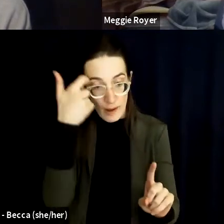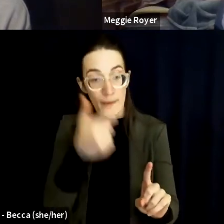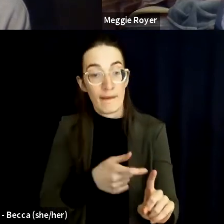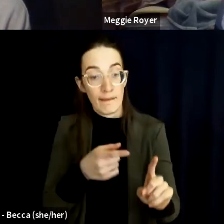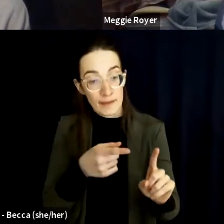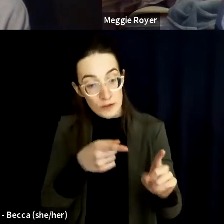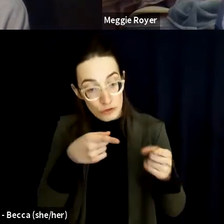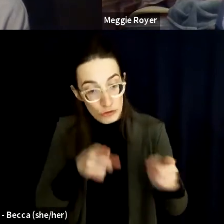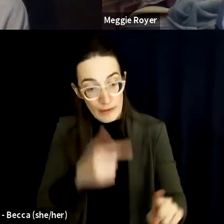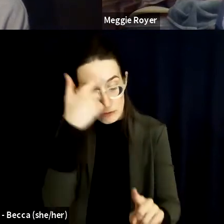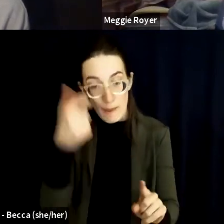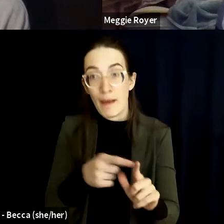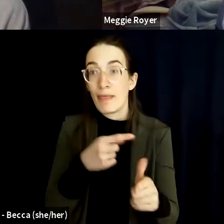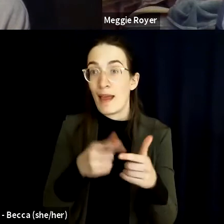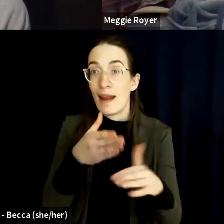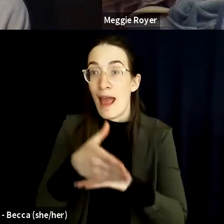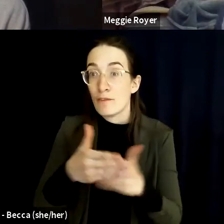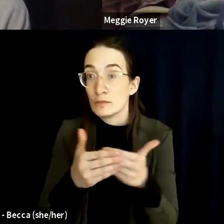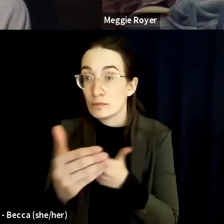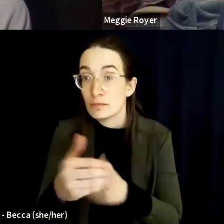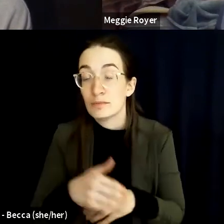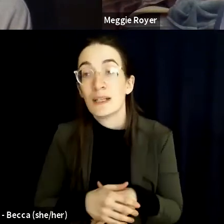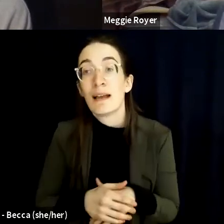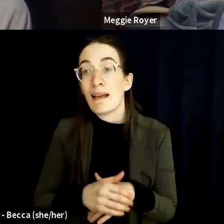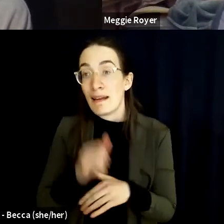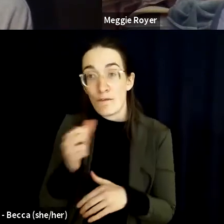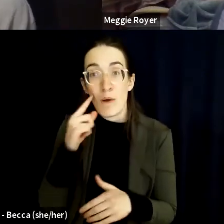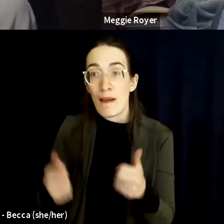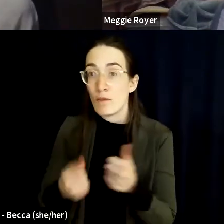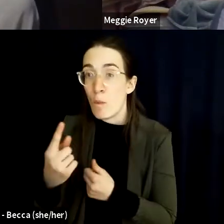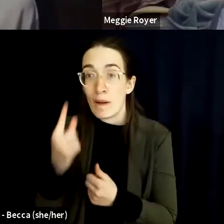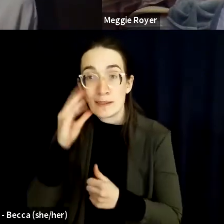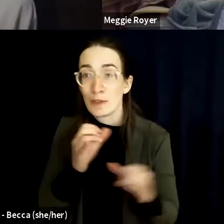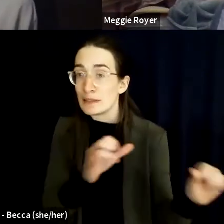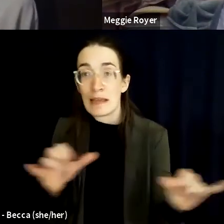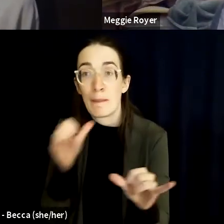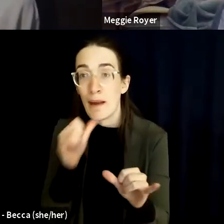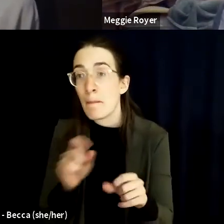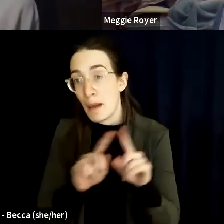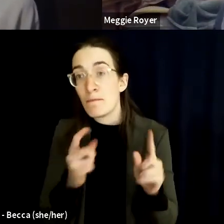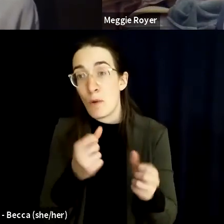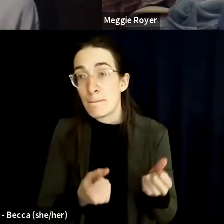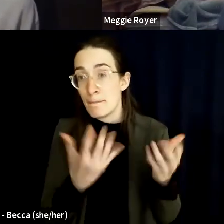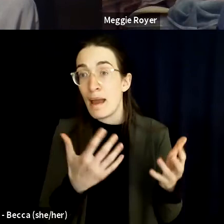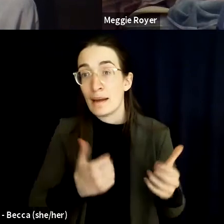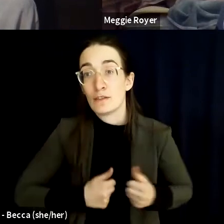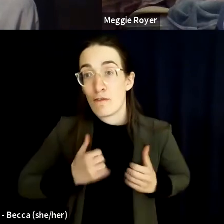That's not the experience that every survivor has, but it might be for a lot of survivors. And so I think some survivors